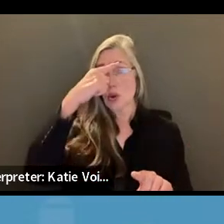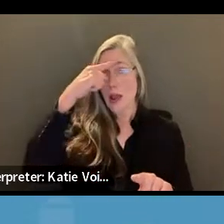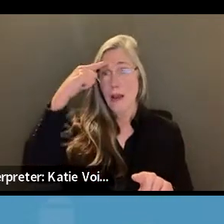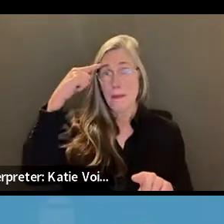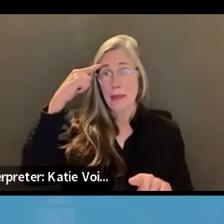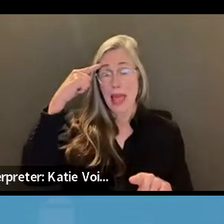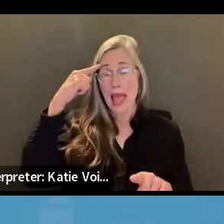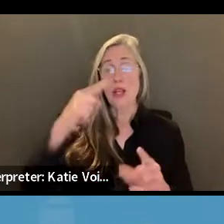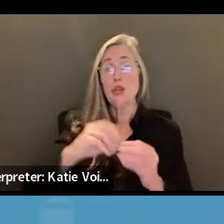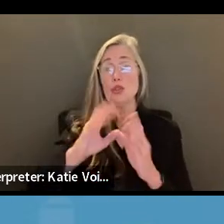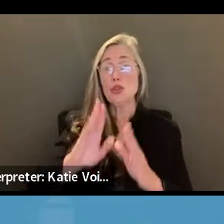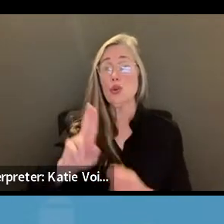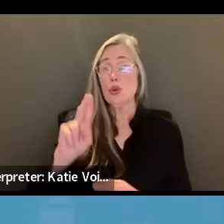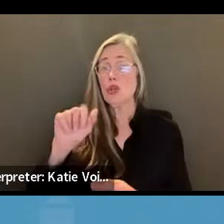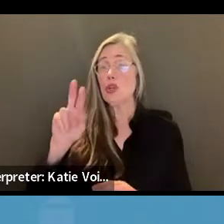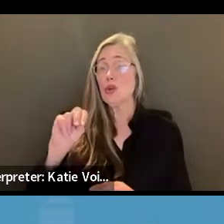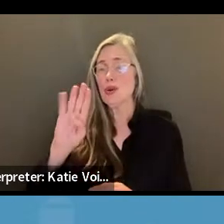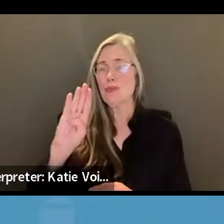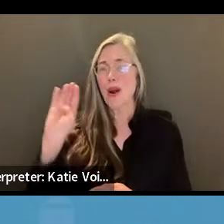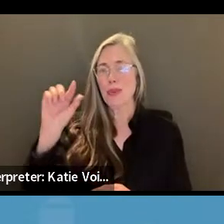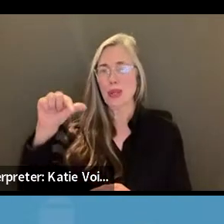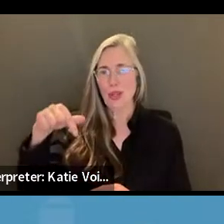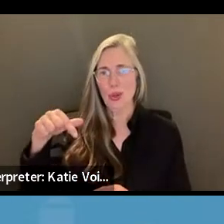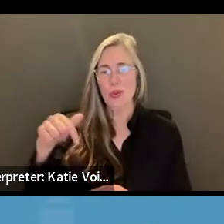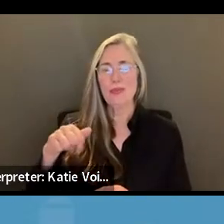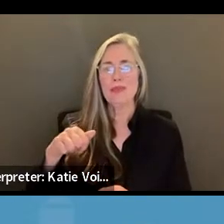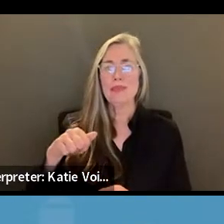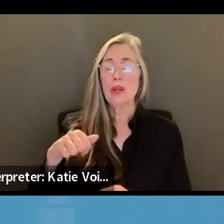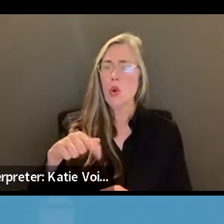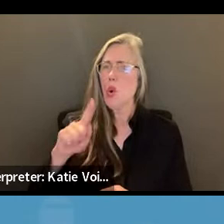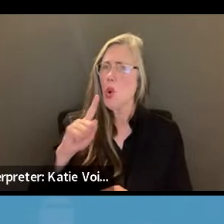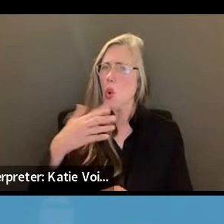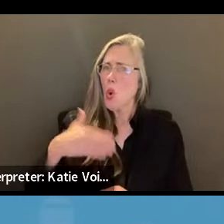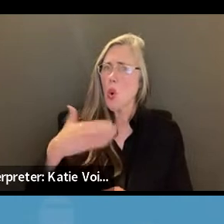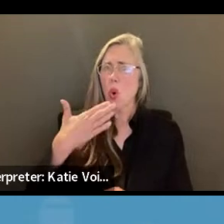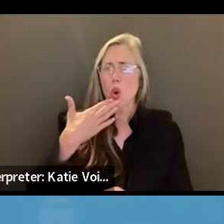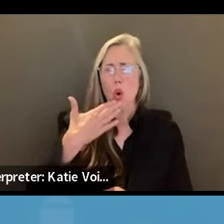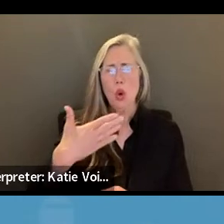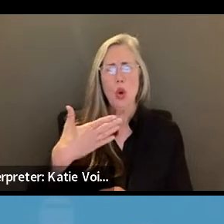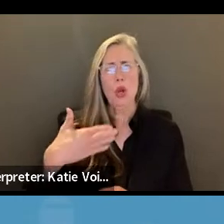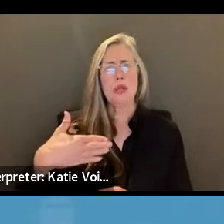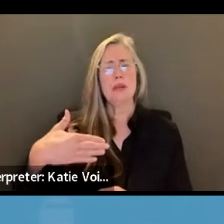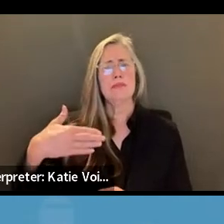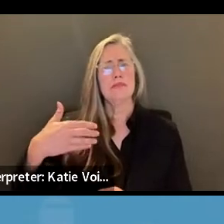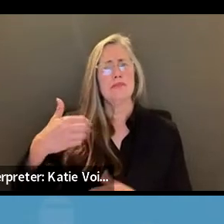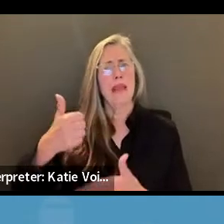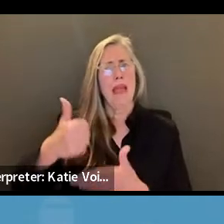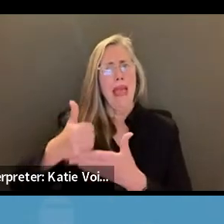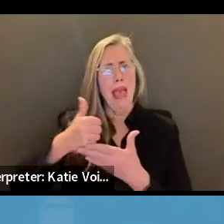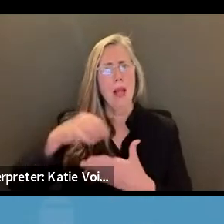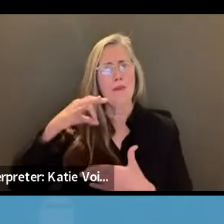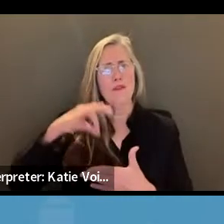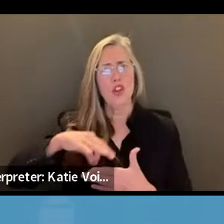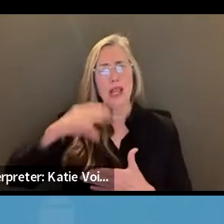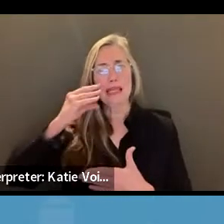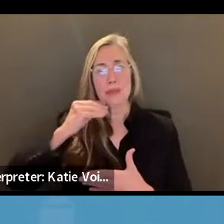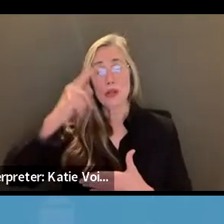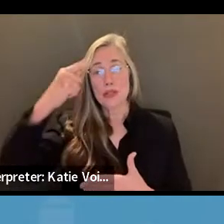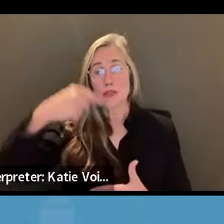barbecue, and it was a very helpful experience for me, because I